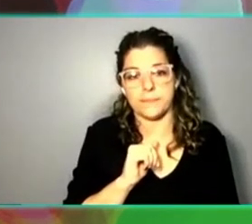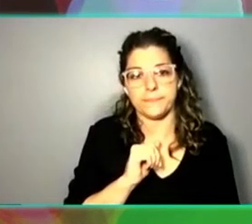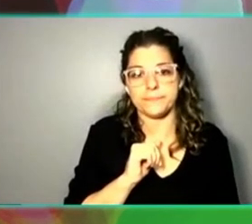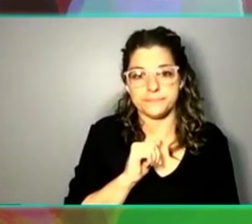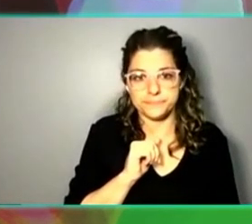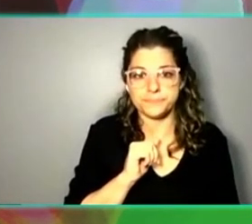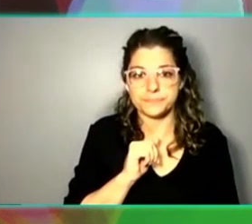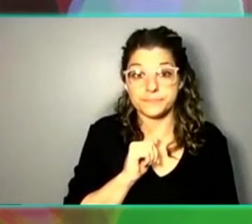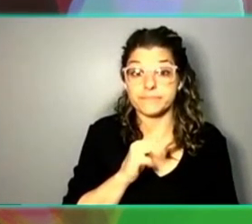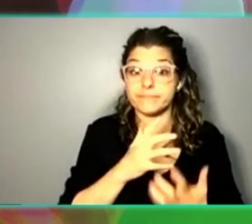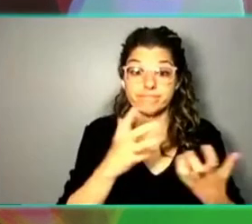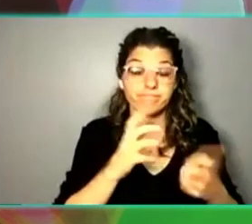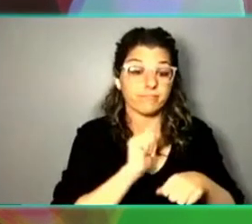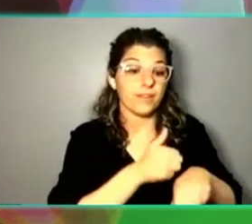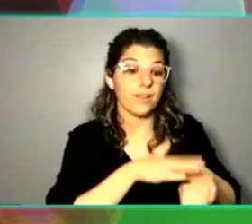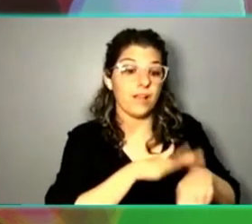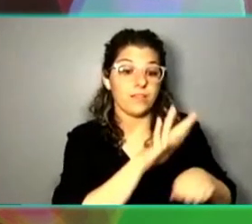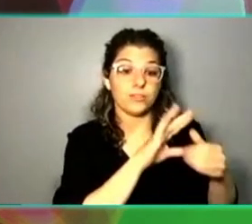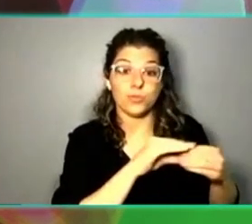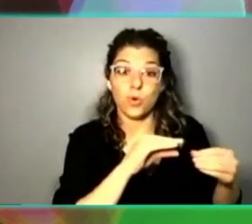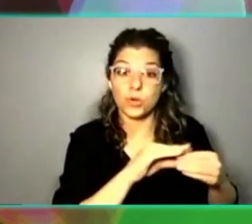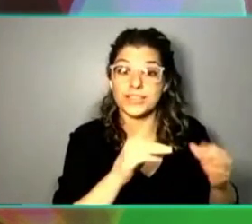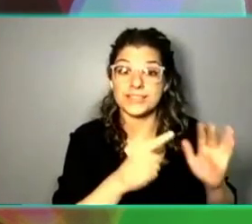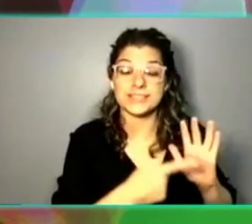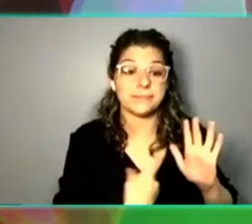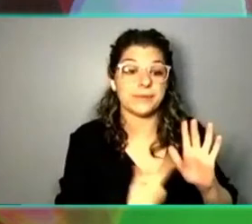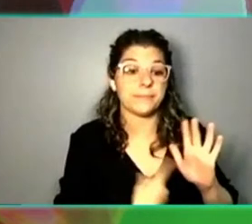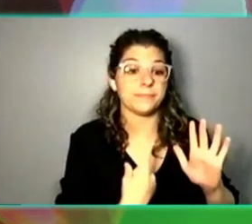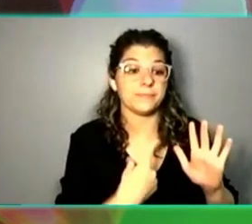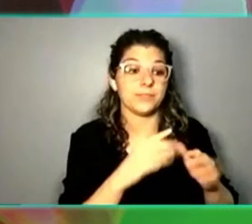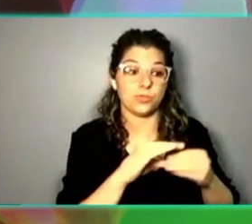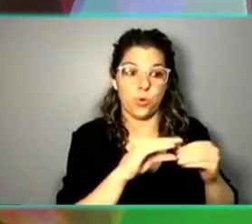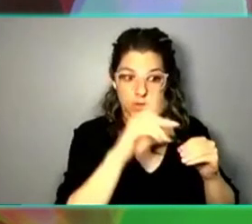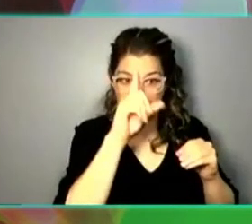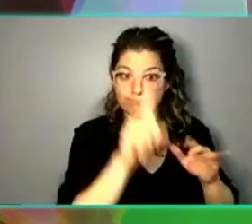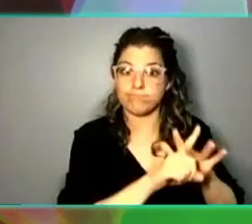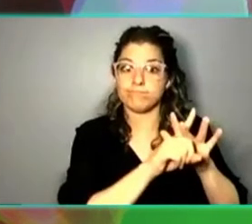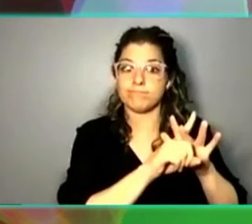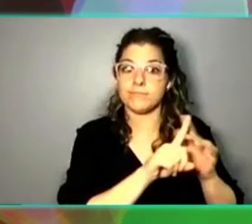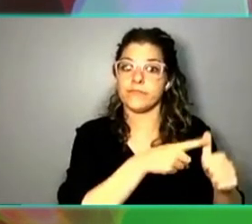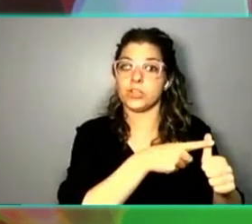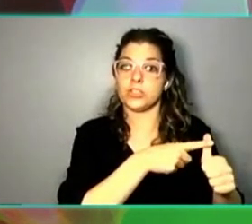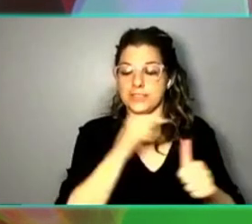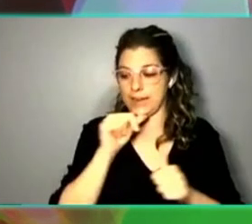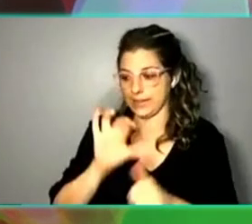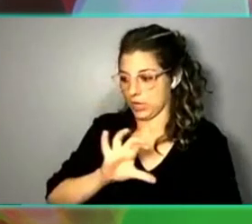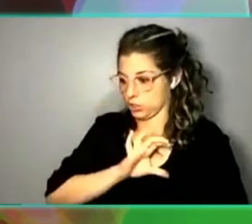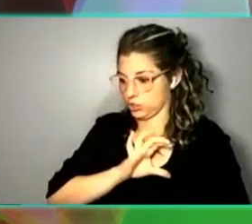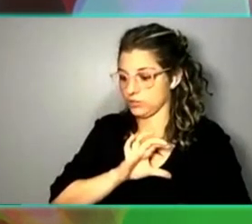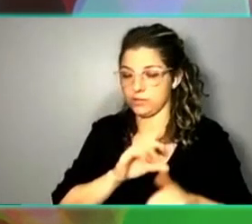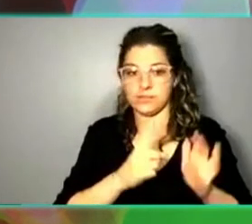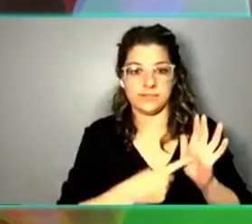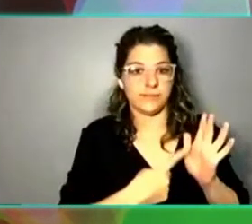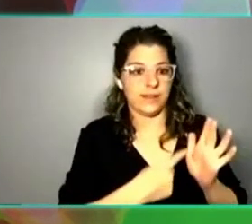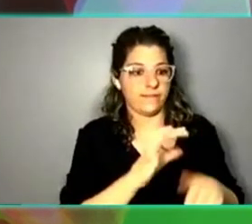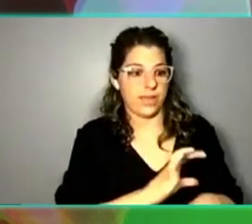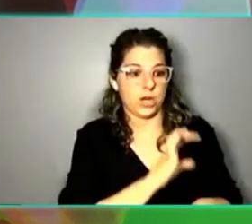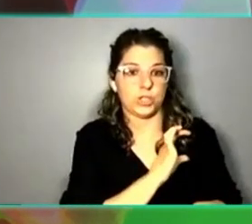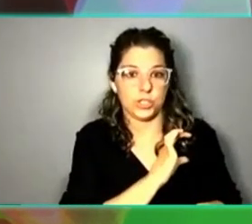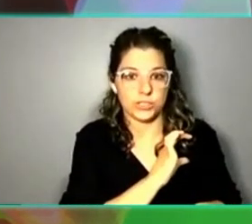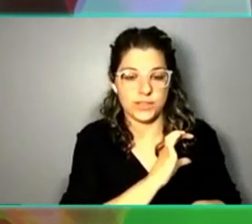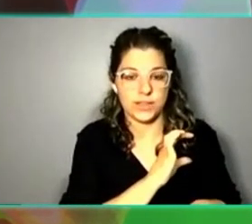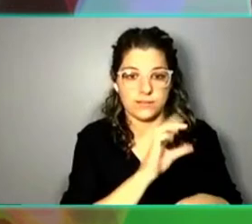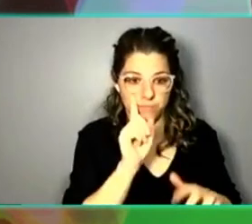A lot of it's based off of the story. Sometimes I have the story that comes to my mind first, not the characters. And sometimes I have characters that pop